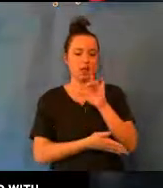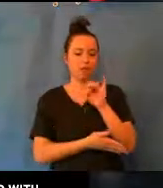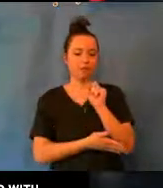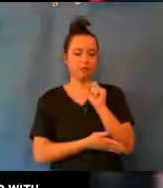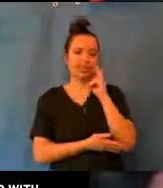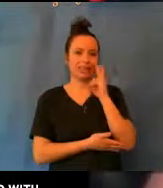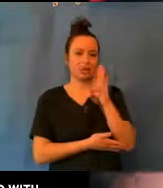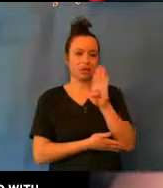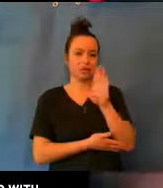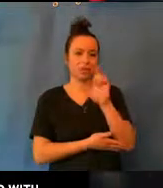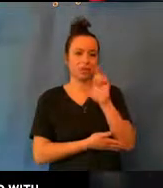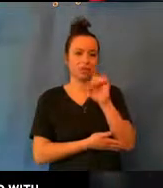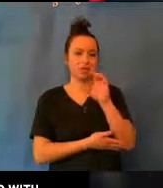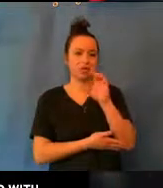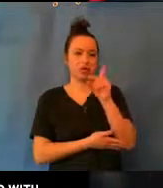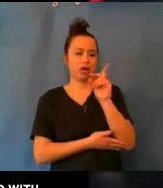with our blocks. 1,